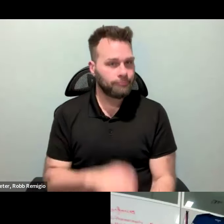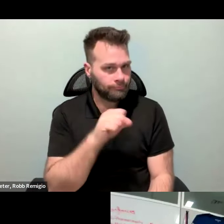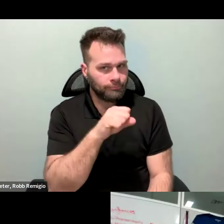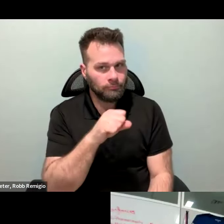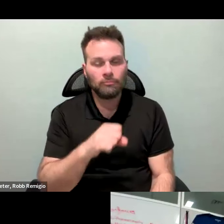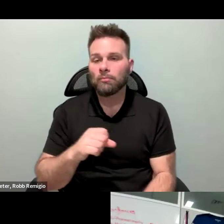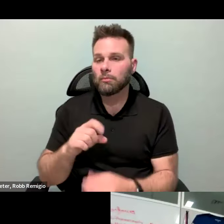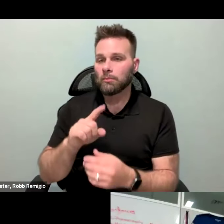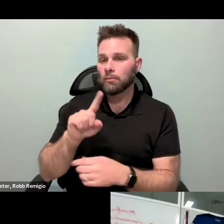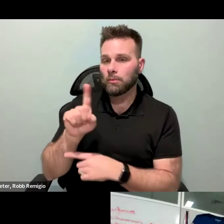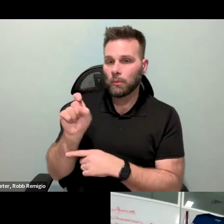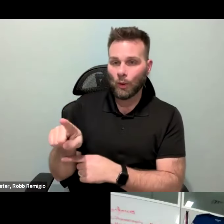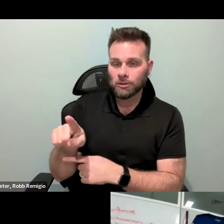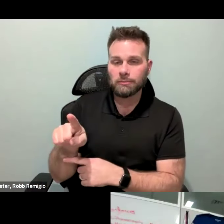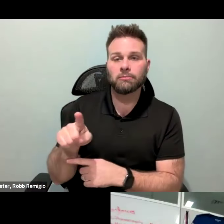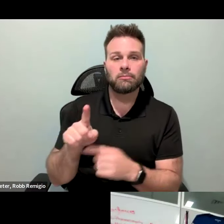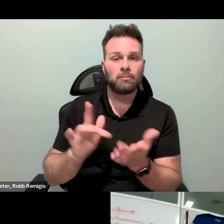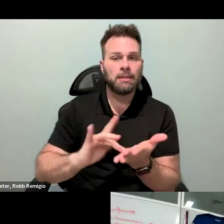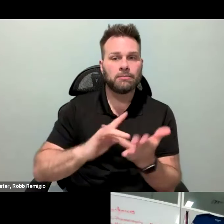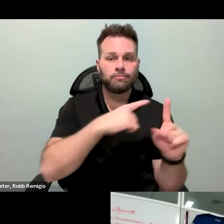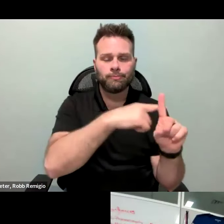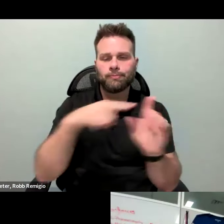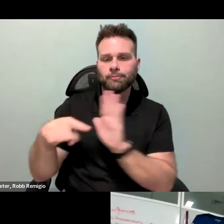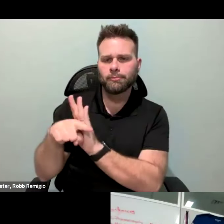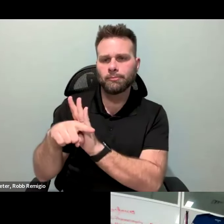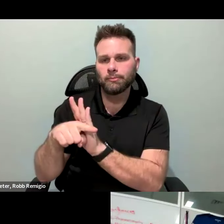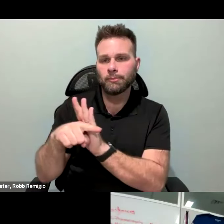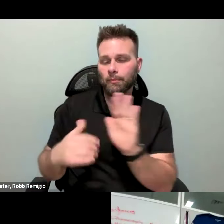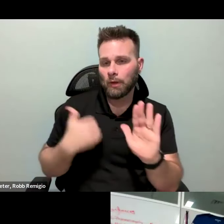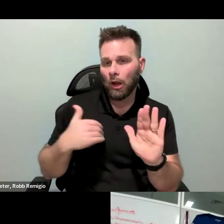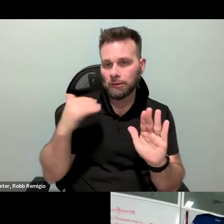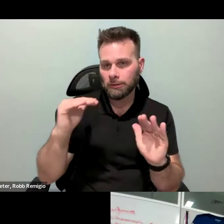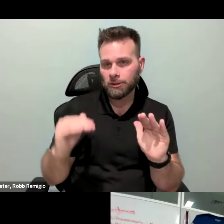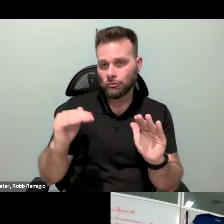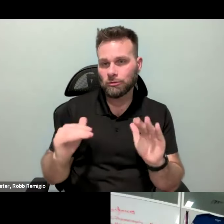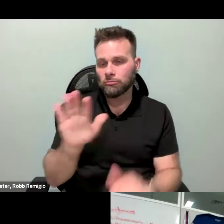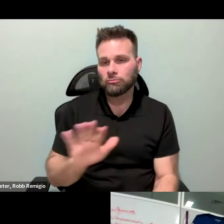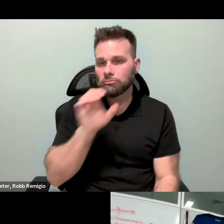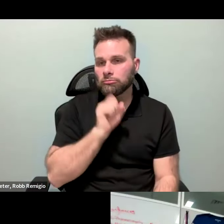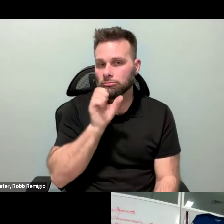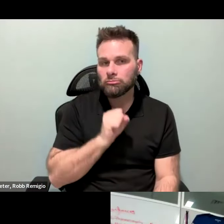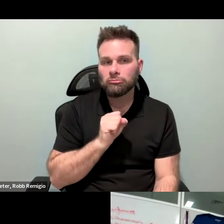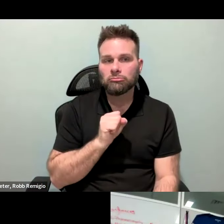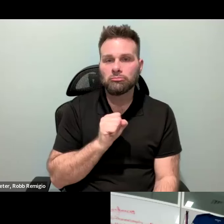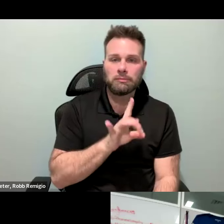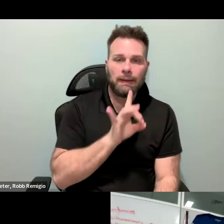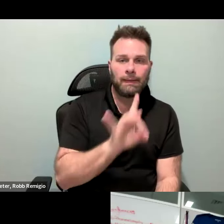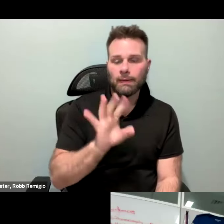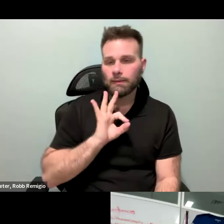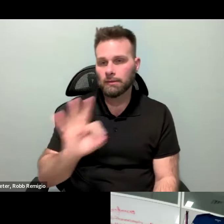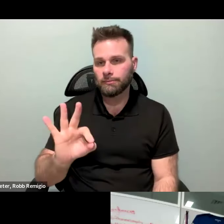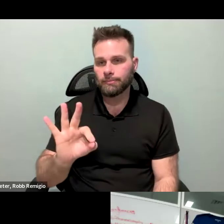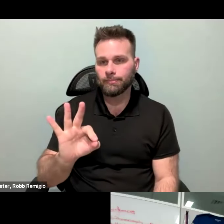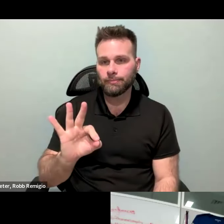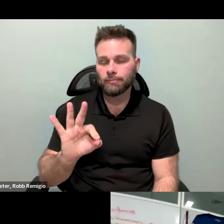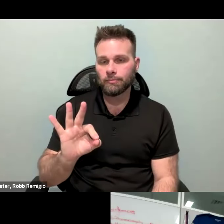a question of the pros and cons of medicating children, particularly young children around the age of 8 or 9 years old